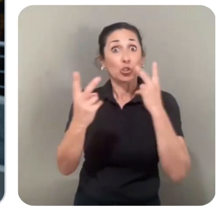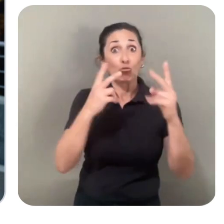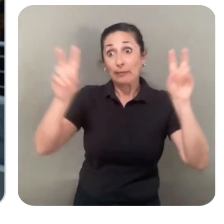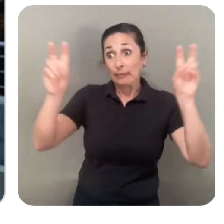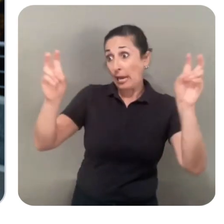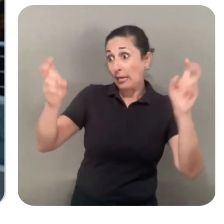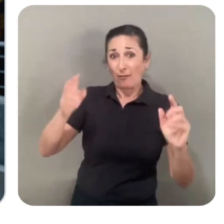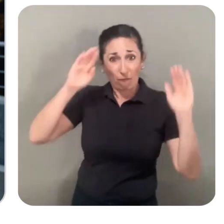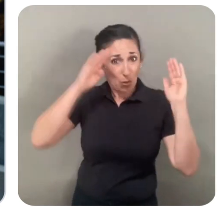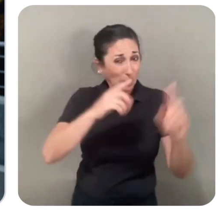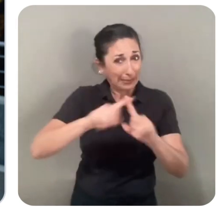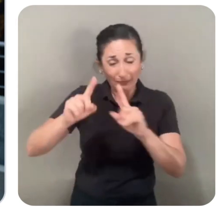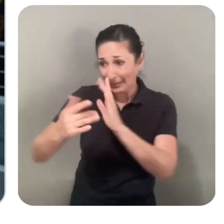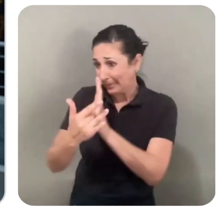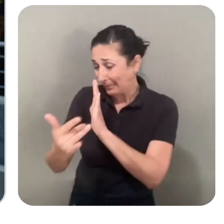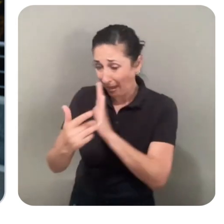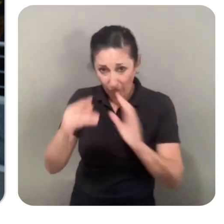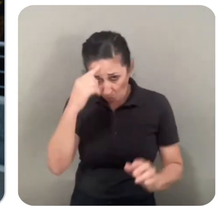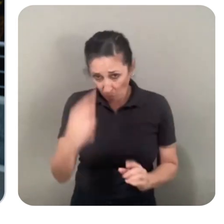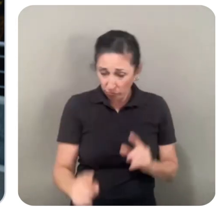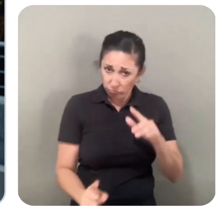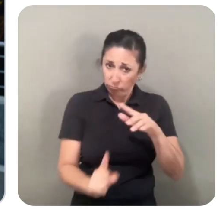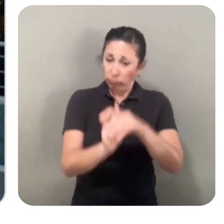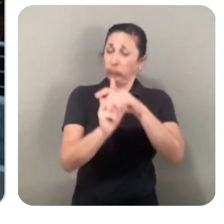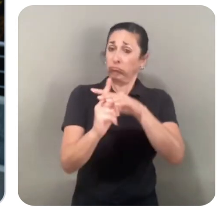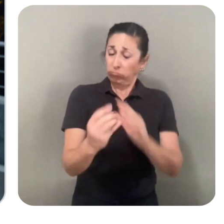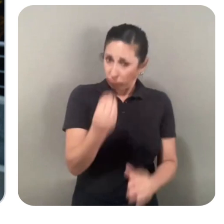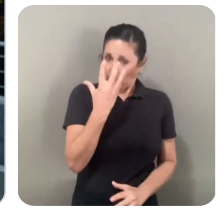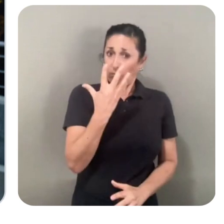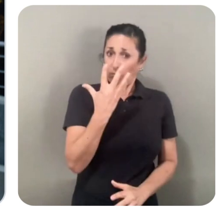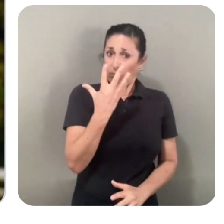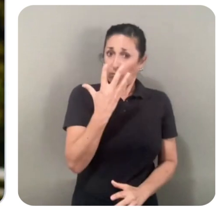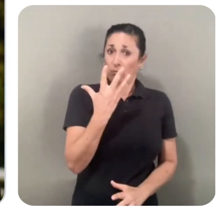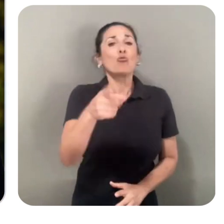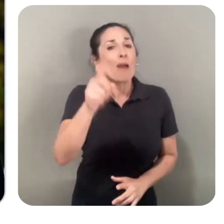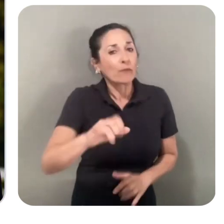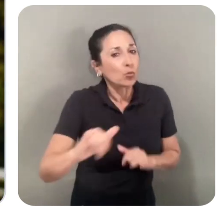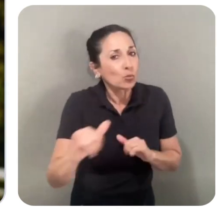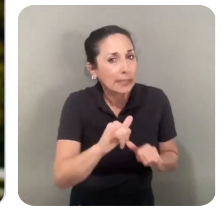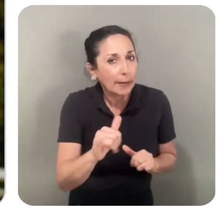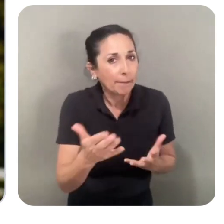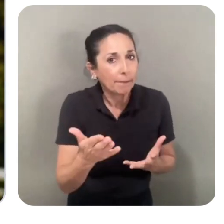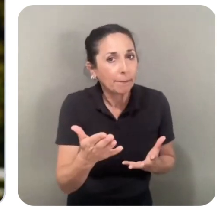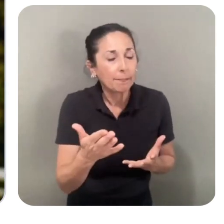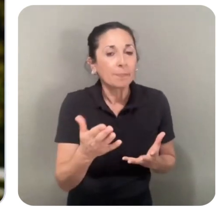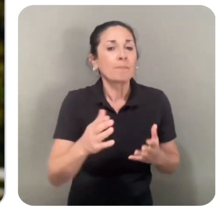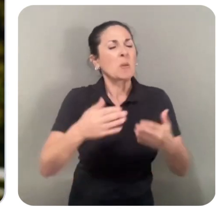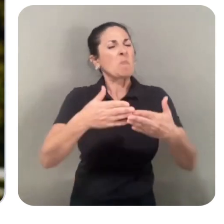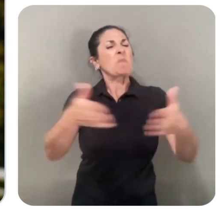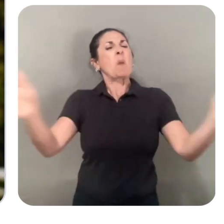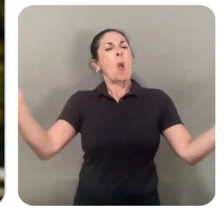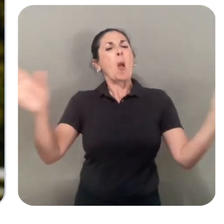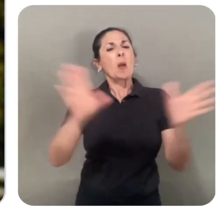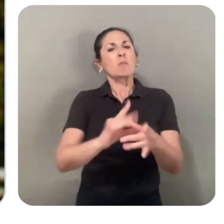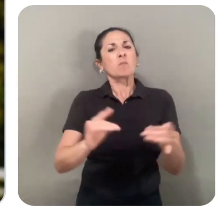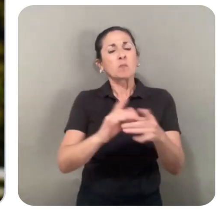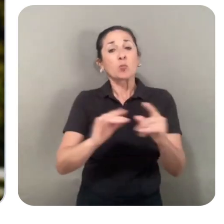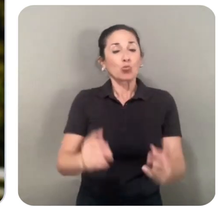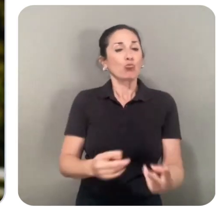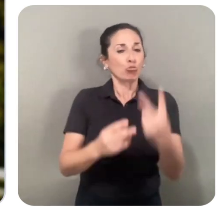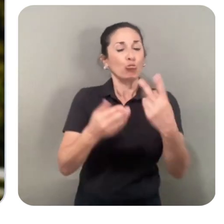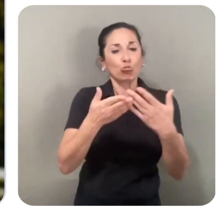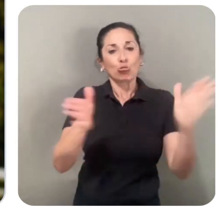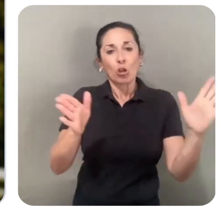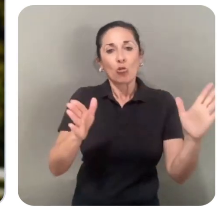focused on different techniques to stand out. You have to do the same. Very broadly speaking, there are 2 general types